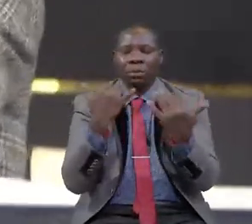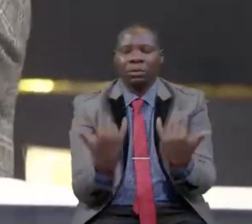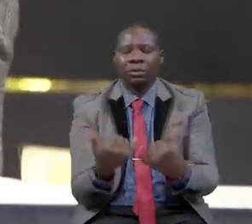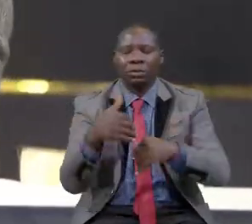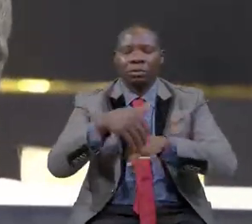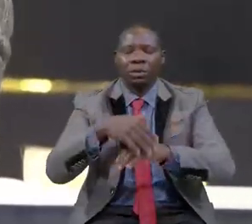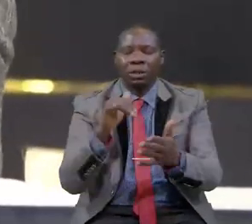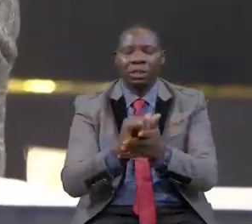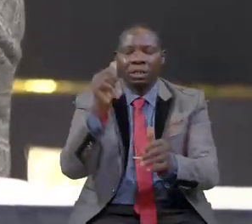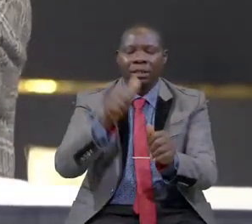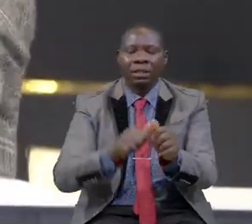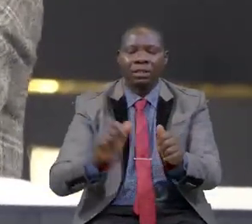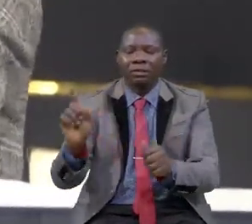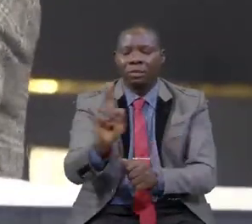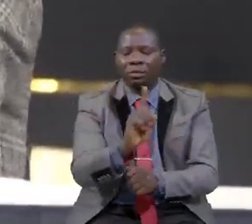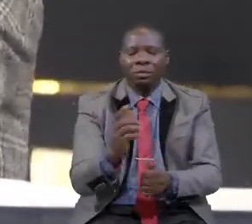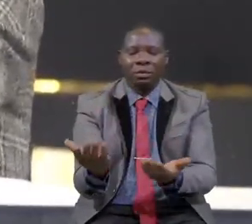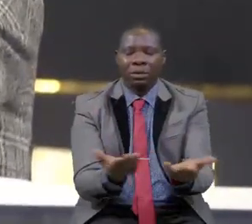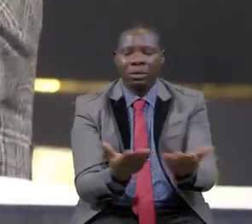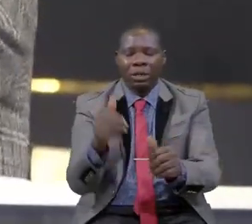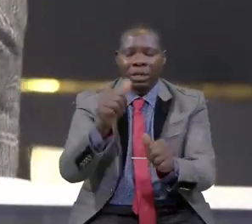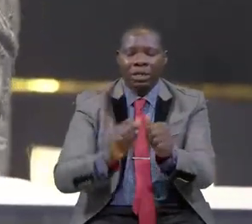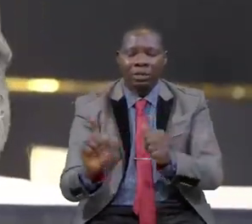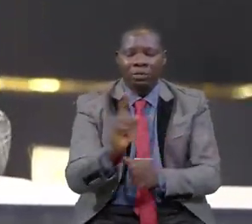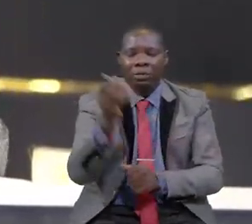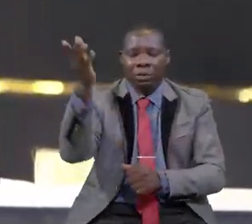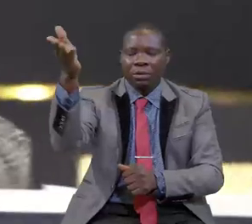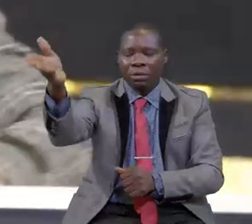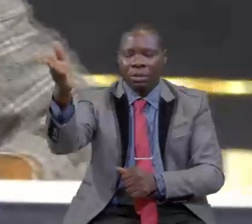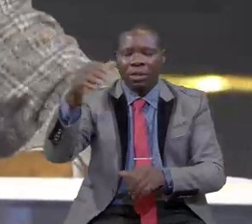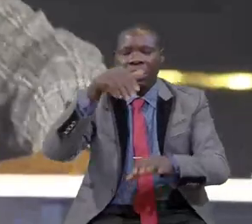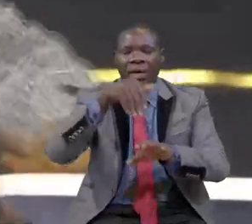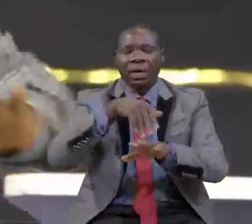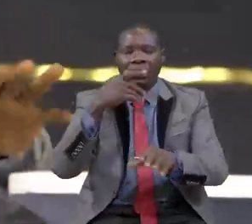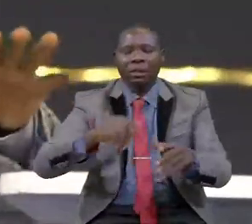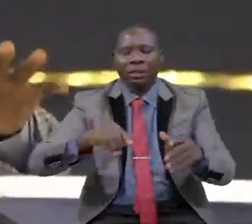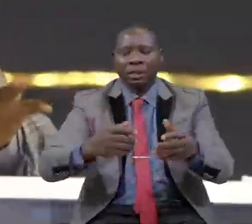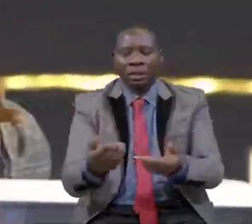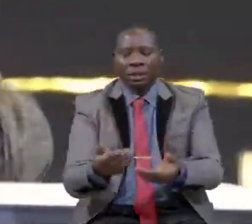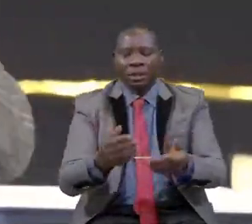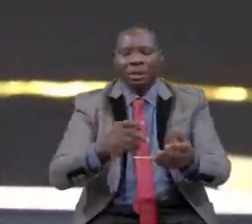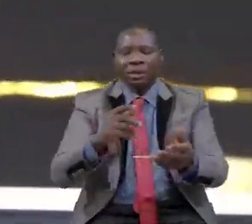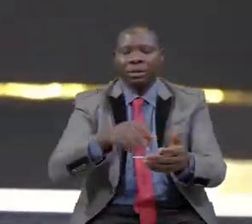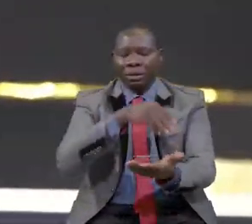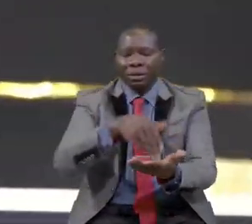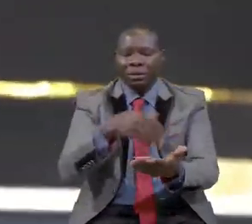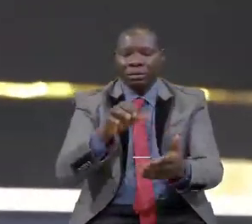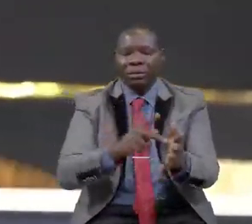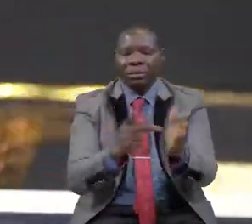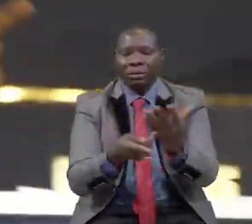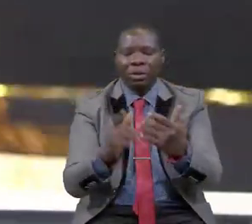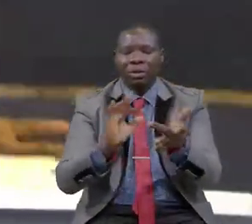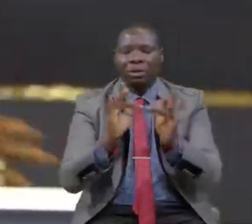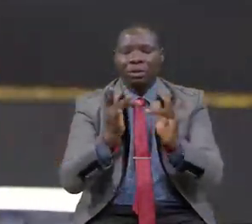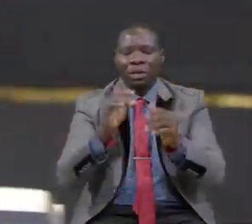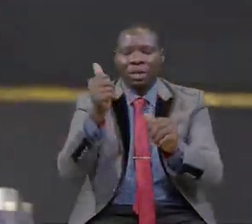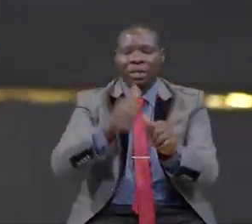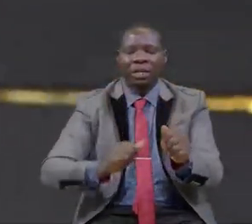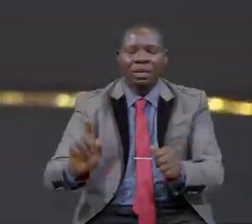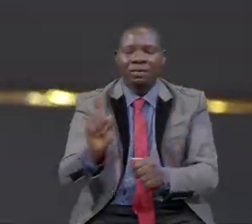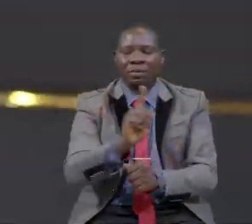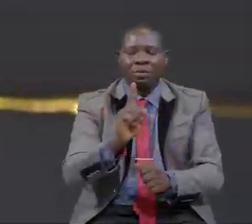everyone here, everyone there at the Alpha location, online, everywhere,